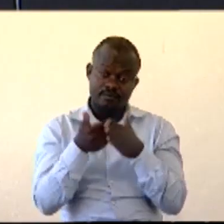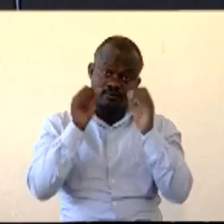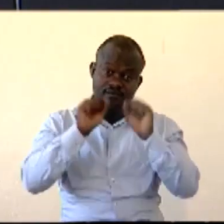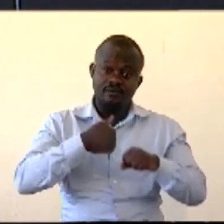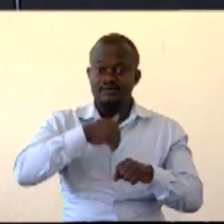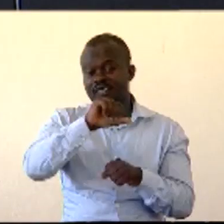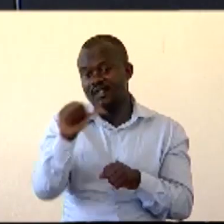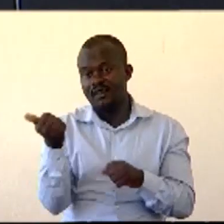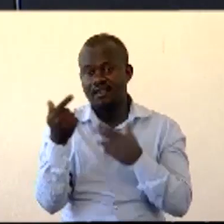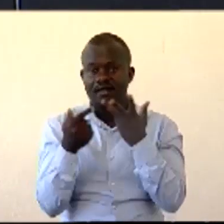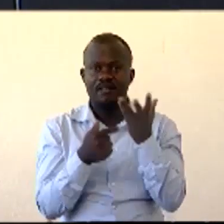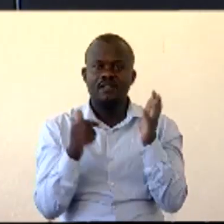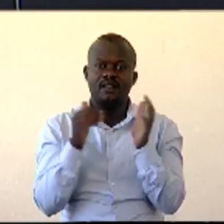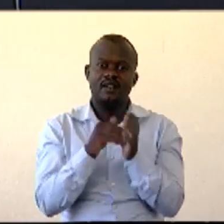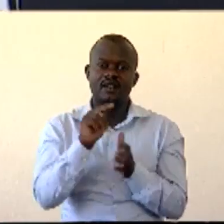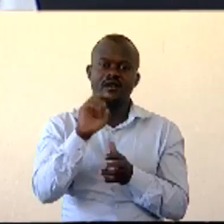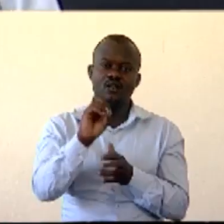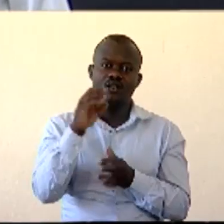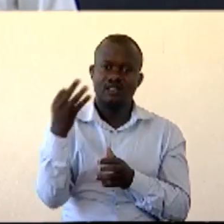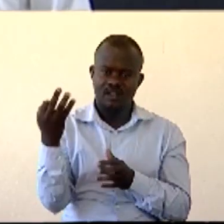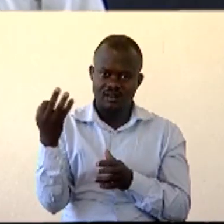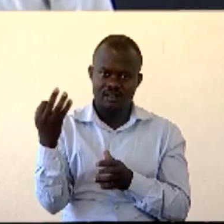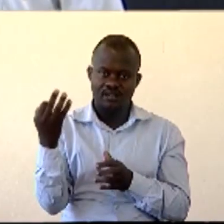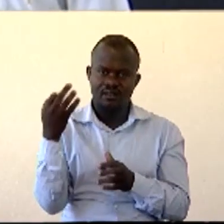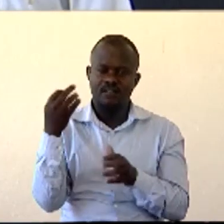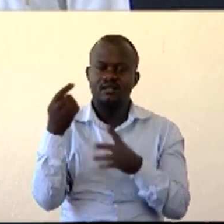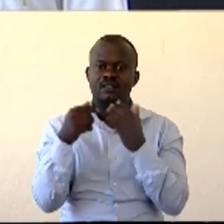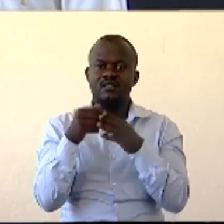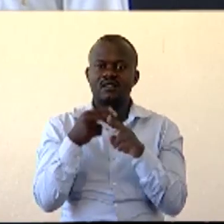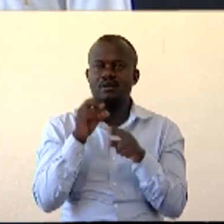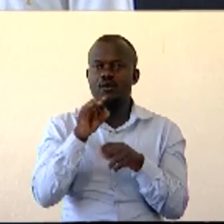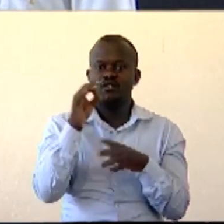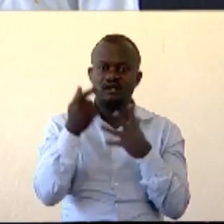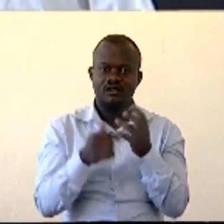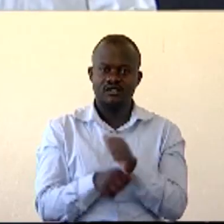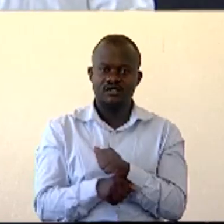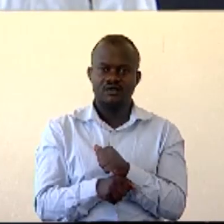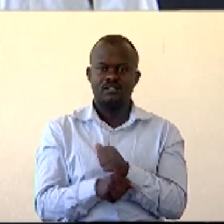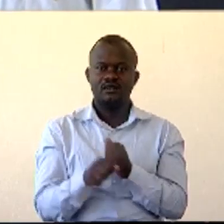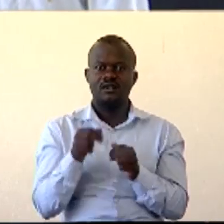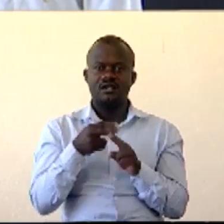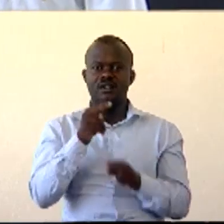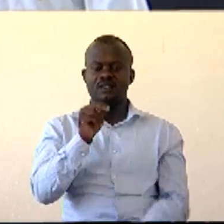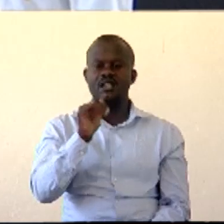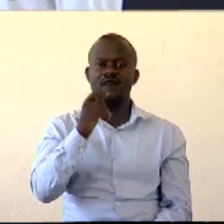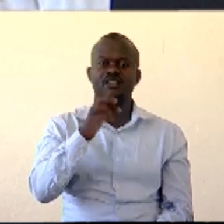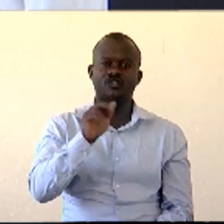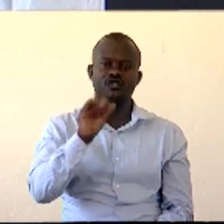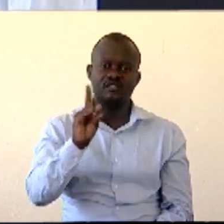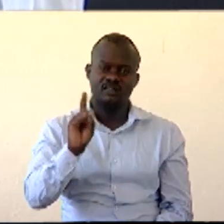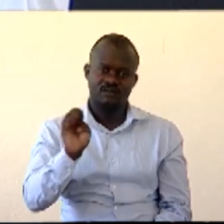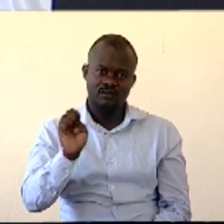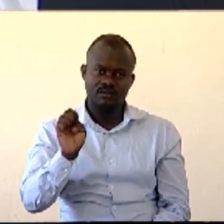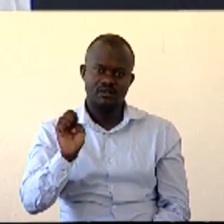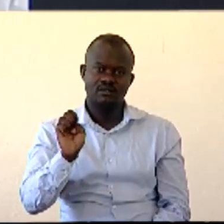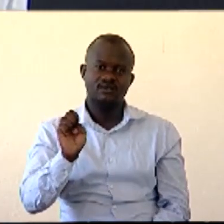one, NO3. What is the name of this? We call it a nitrate. These are radicals.